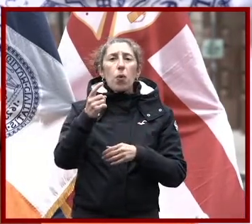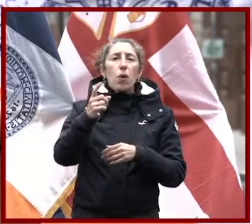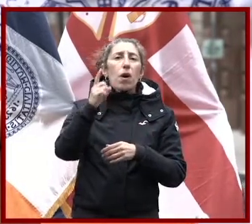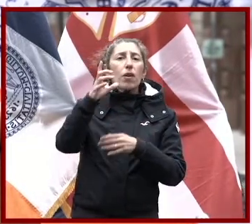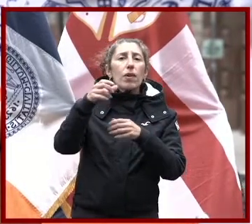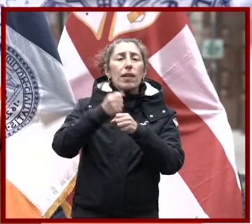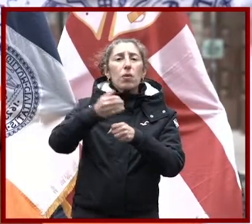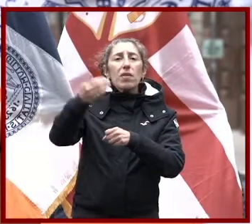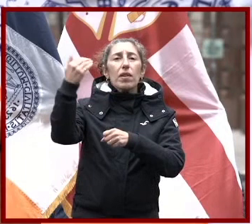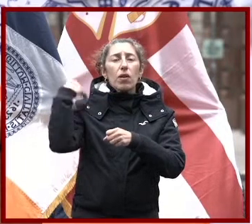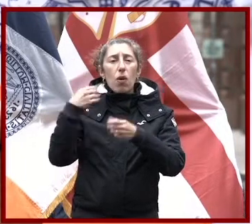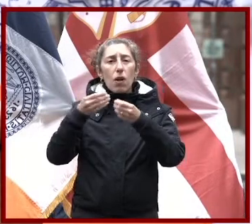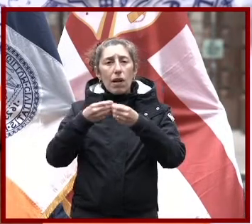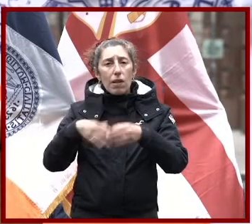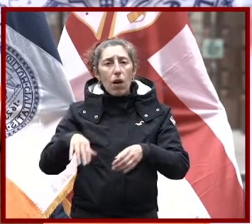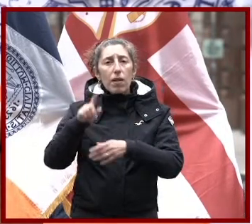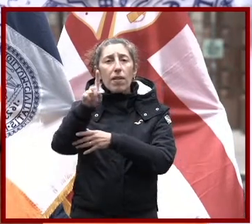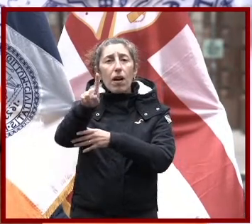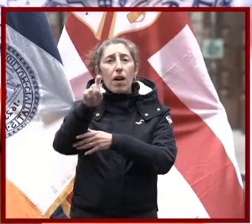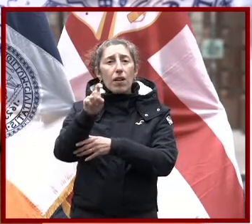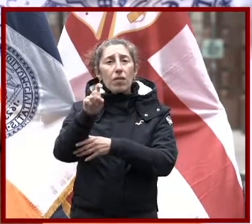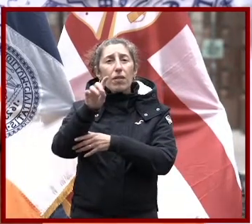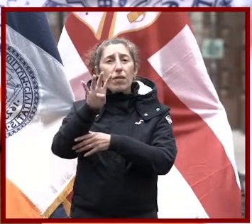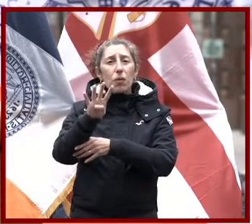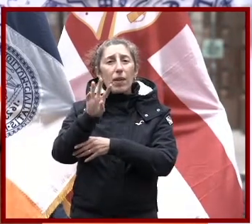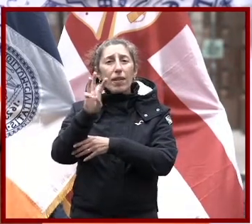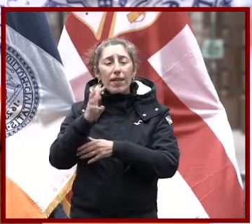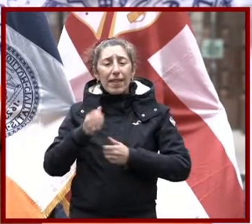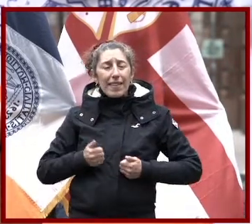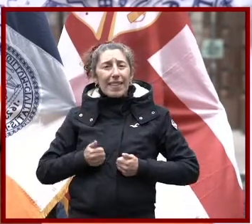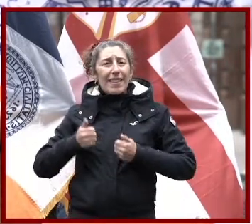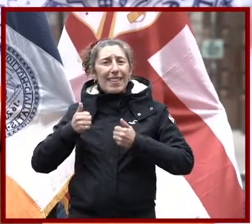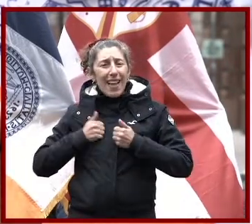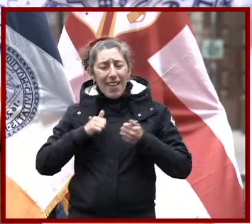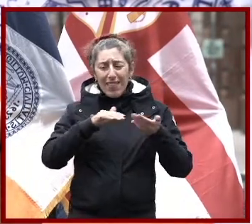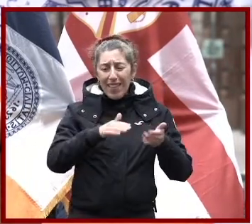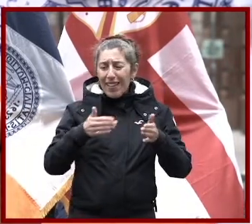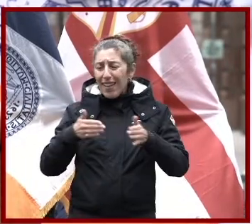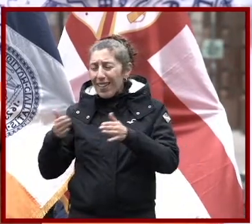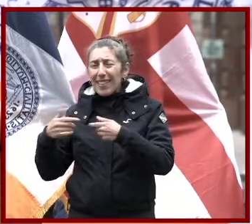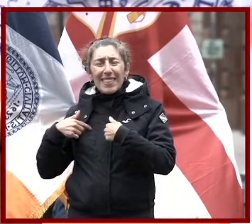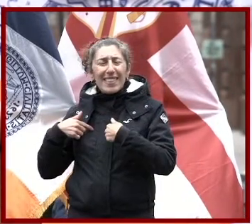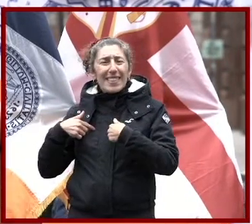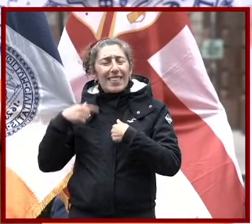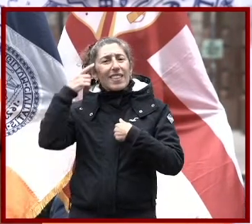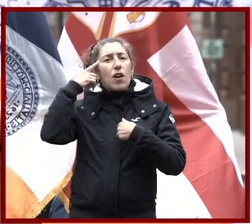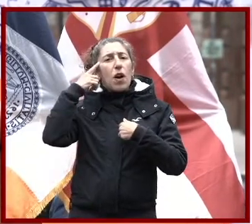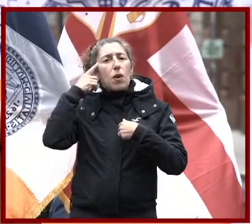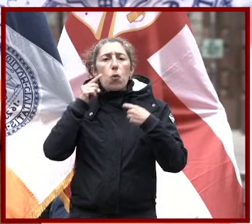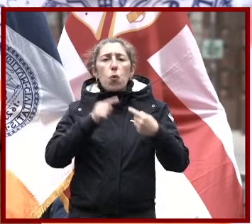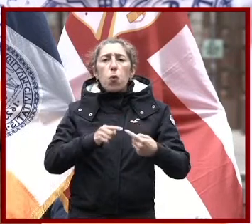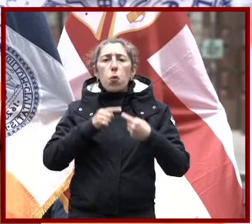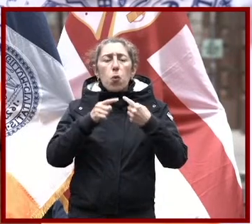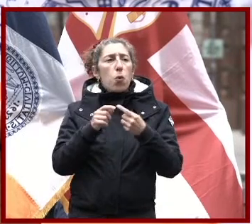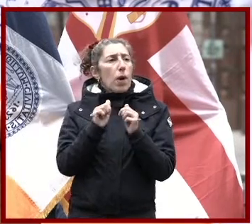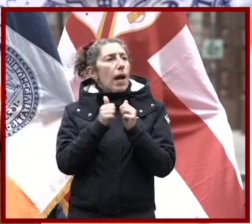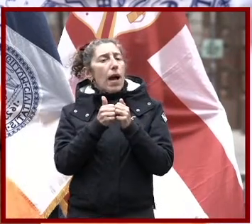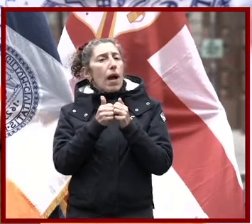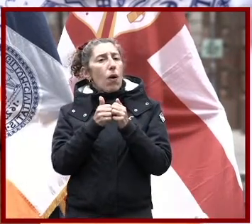felt myself at a loss for what type of blessing I could offer. How to make a blessing in a place of so much loss.